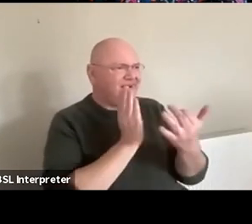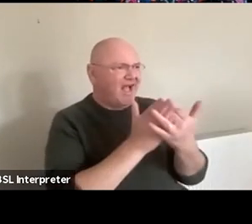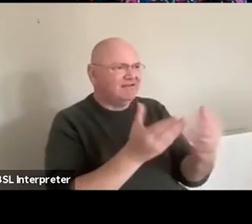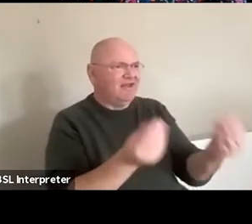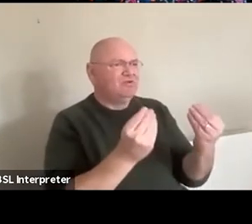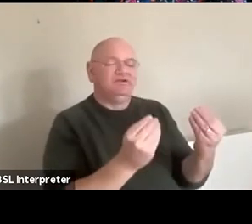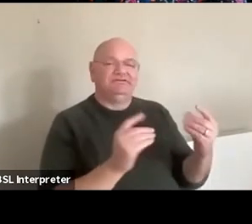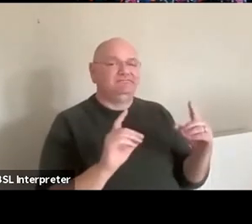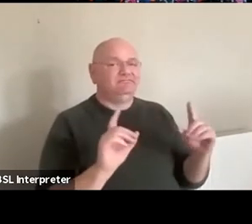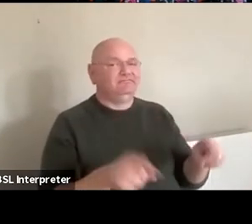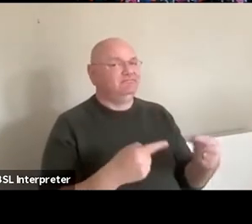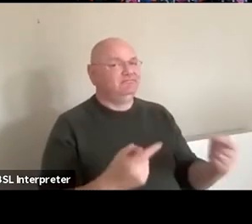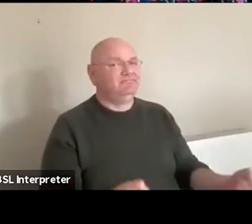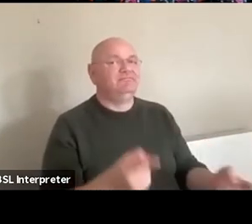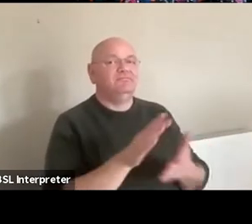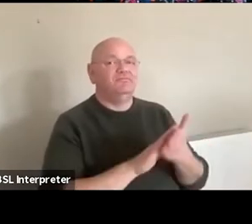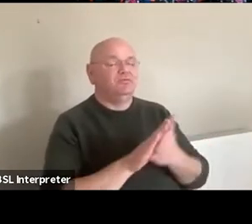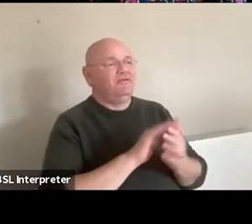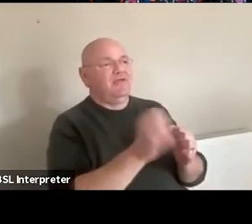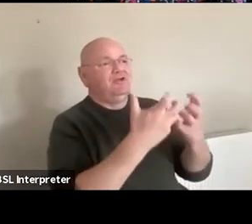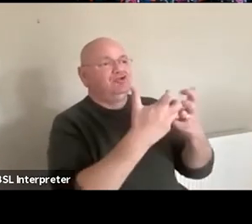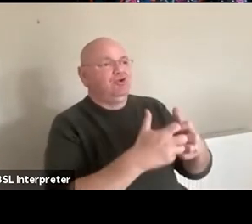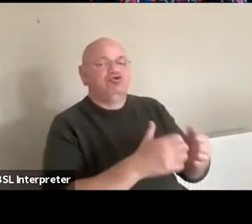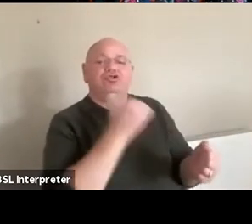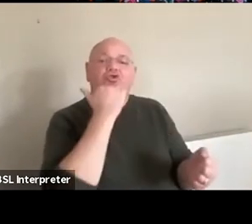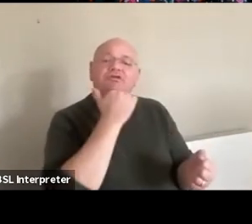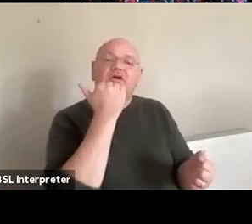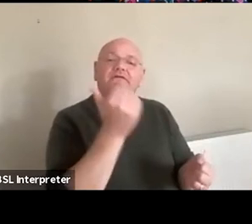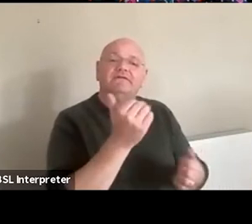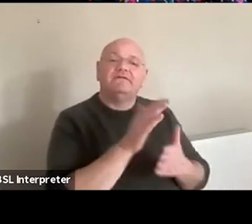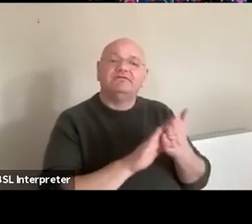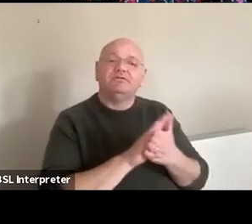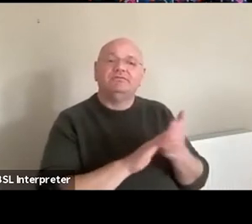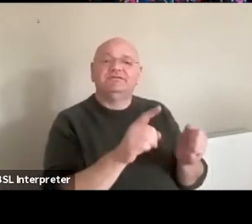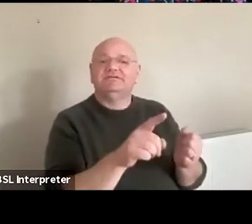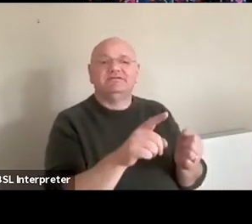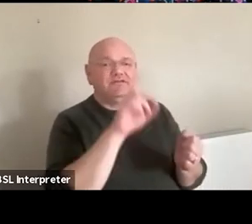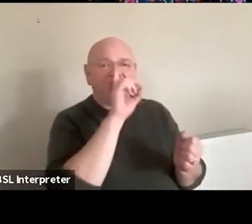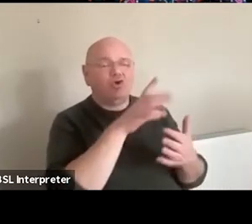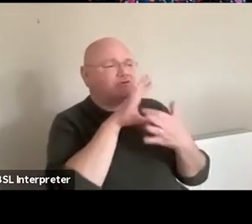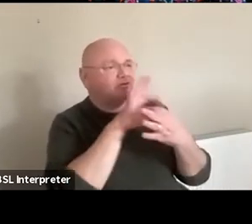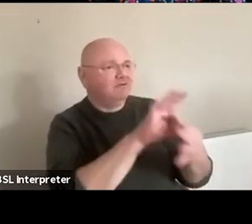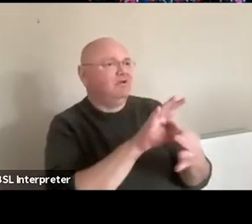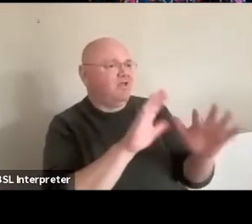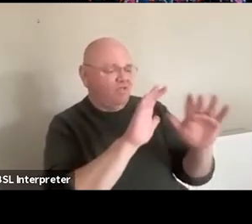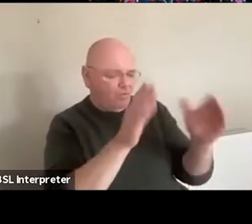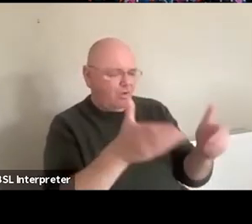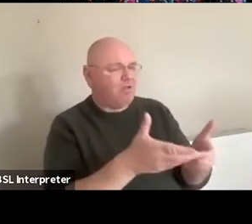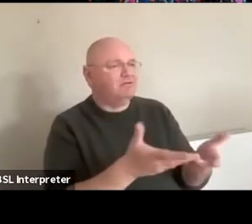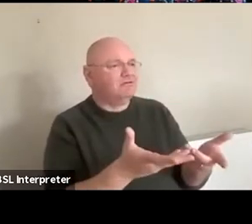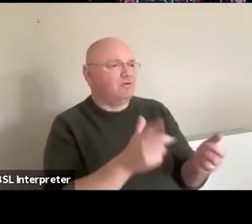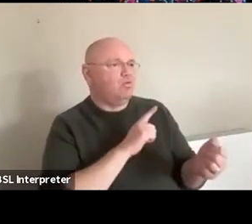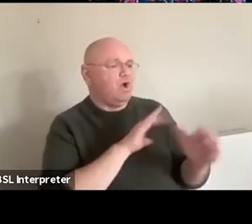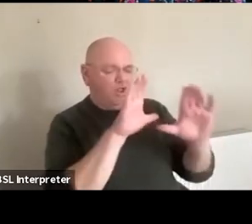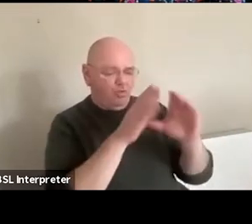have access to the technology that they needed to be able to even view them, to even engage in a world in a kind of meaningful way when the world had